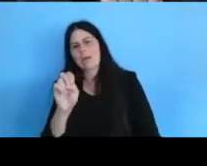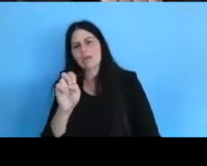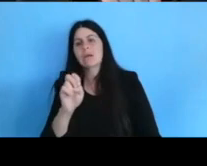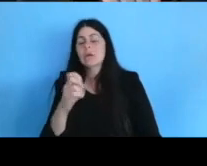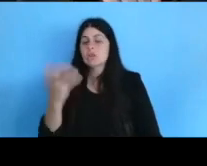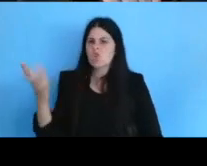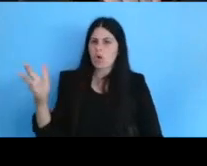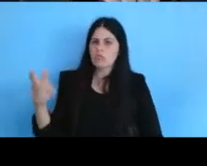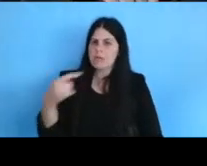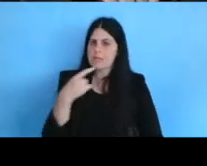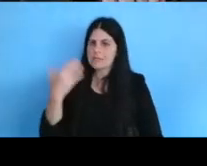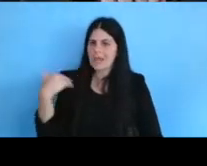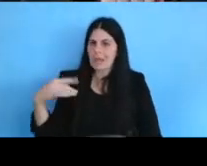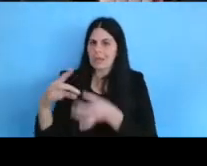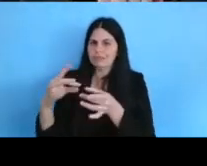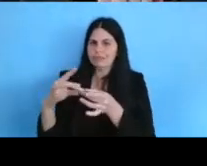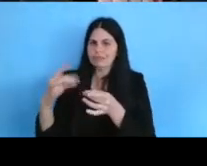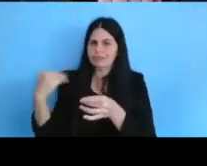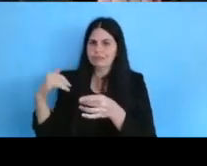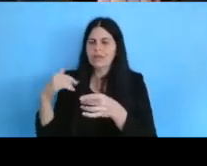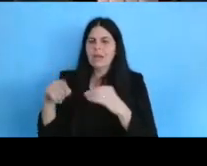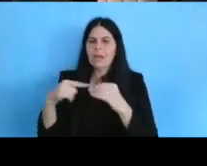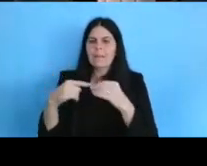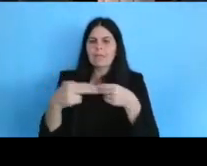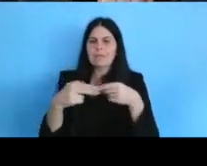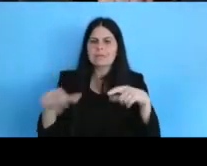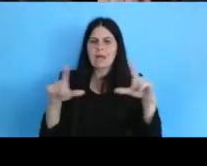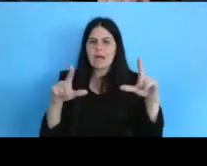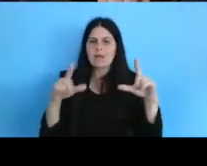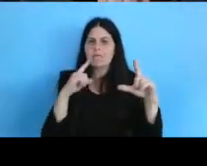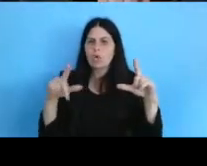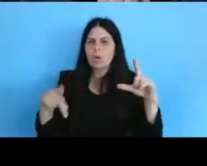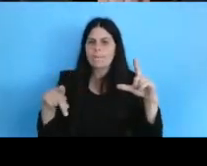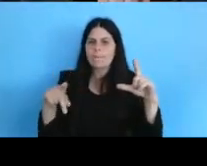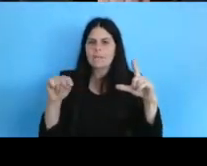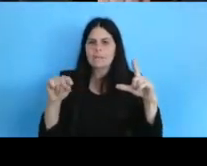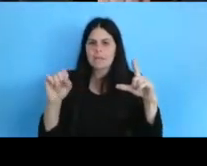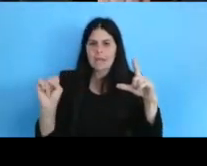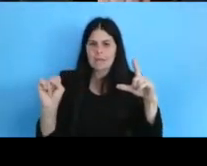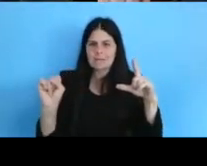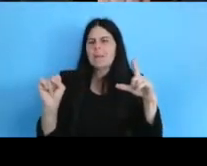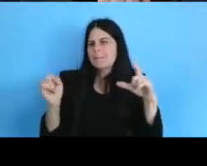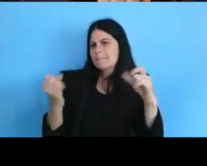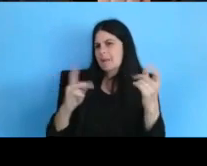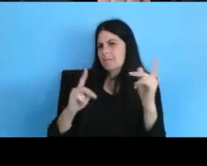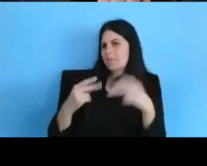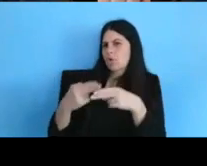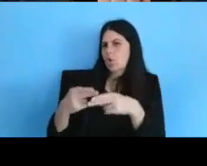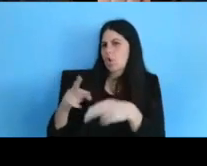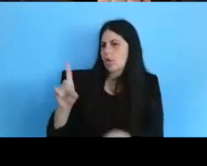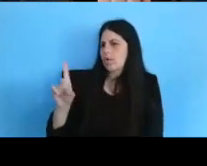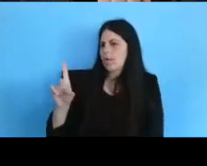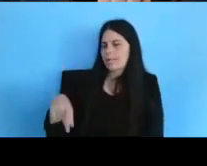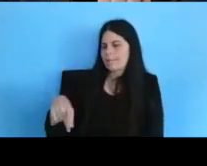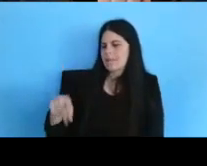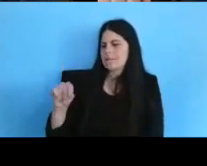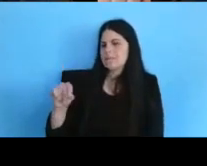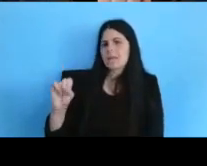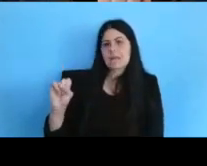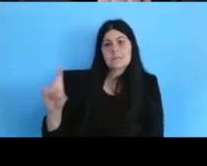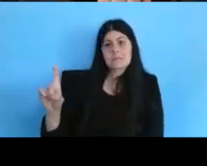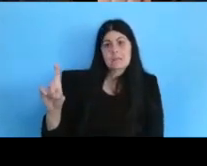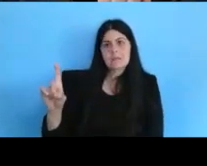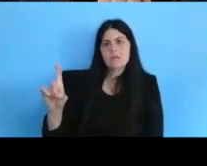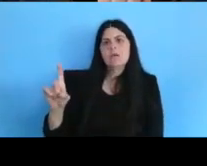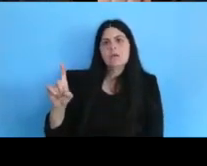said earlier in the slide addressing PTS, and a lot of folks classify that as PTSD, you've got to be very inclusive